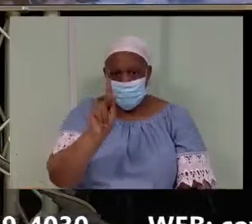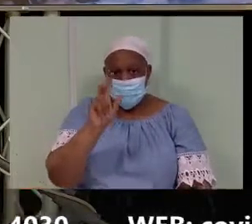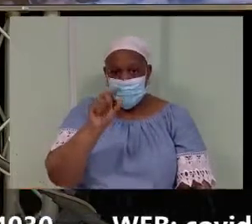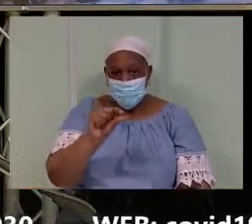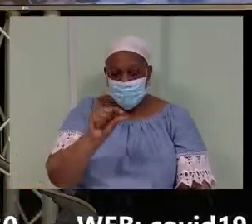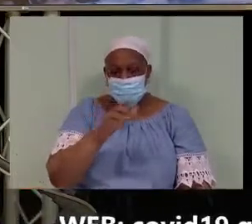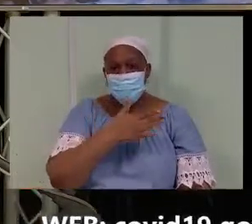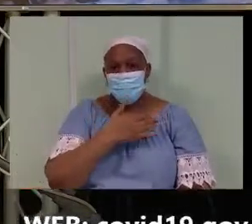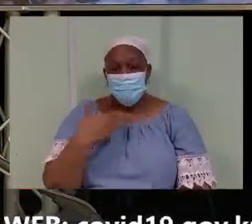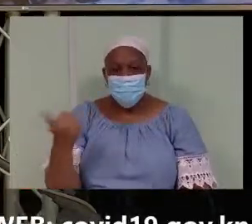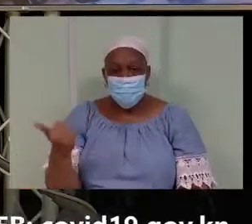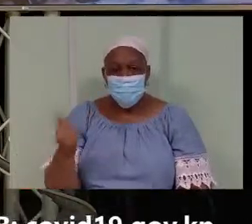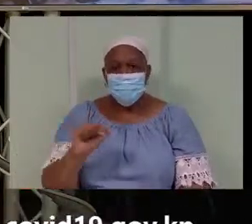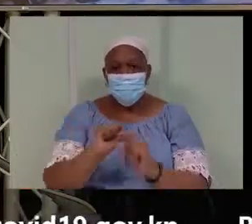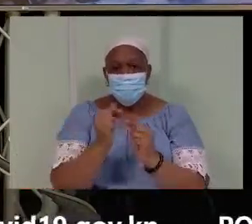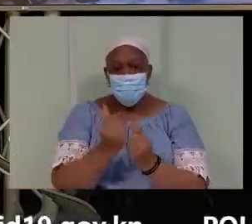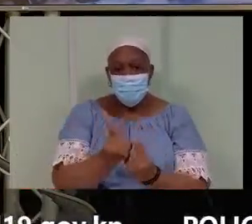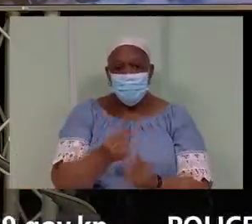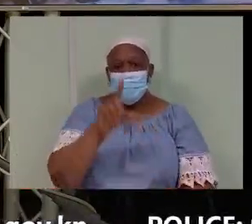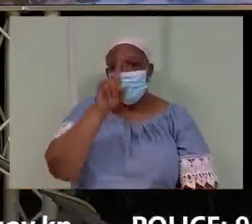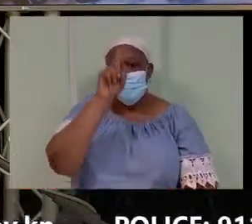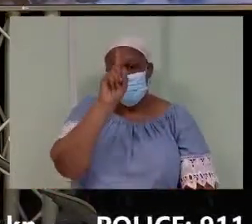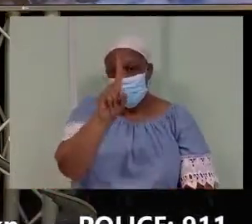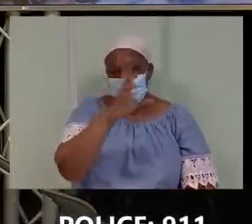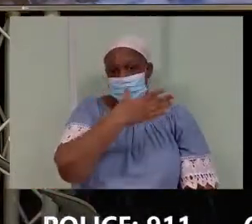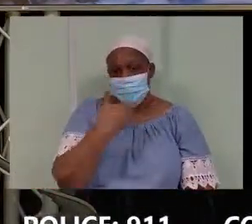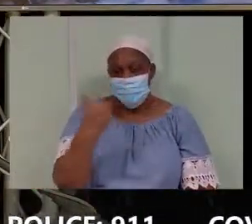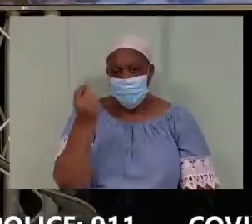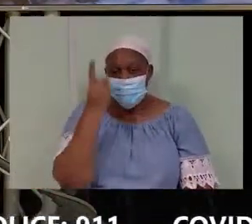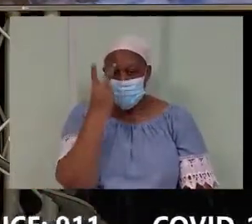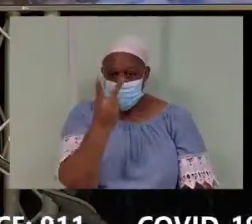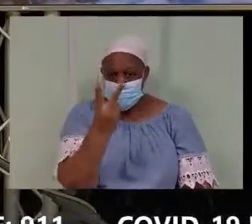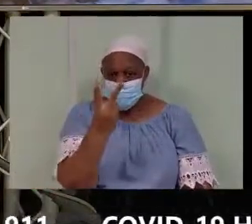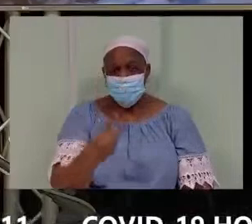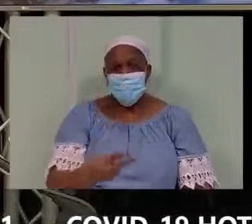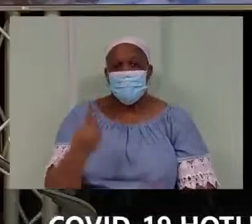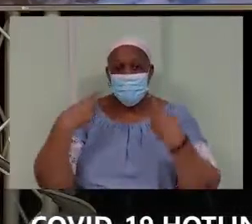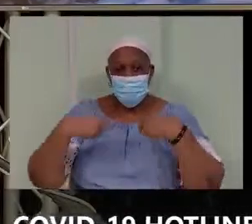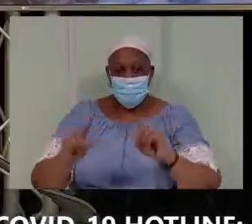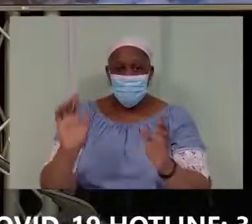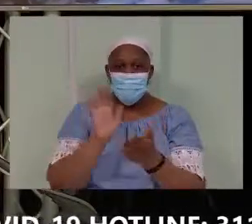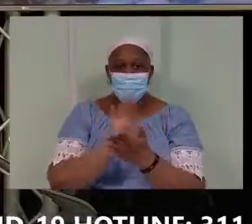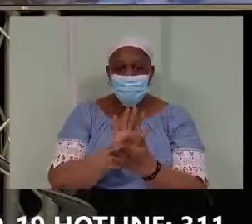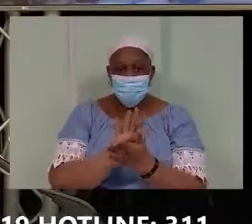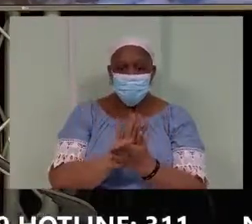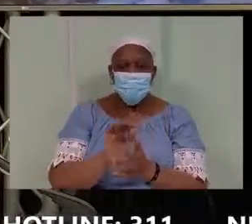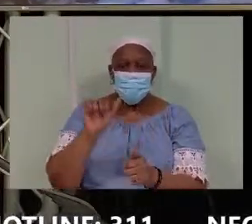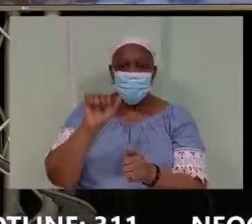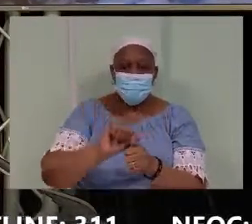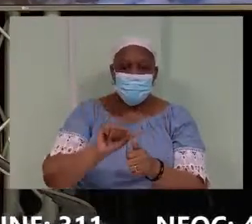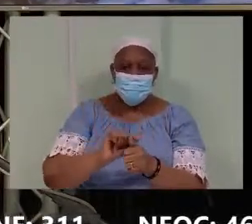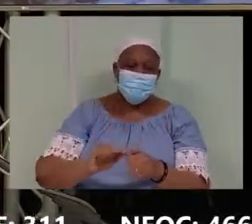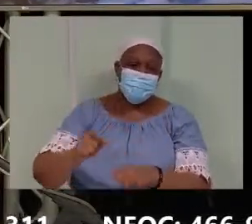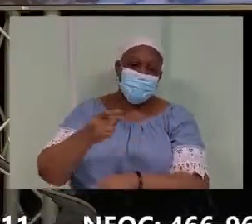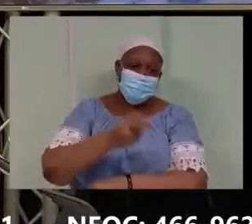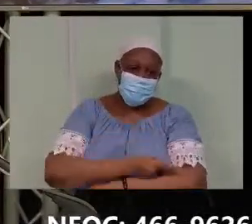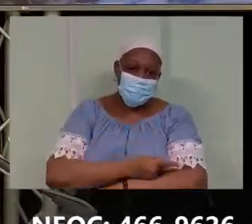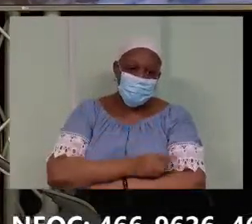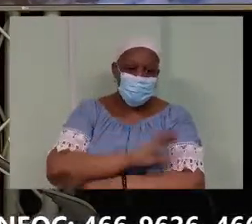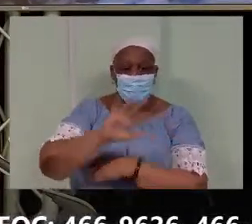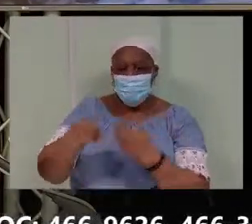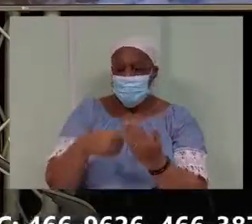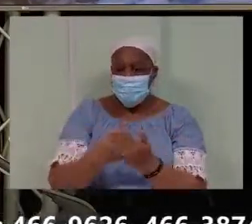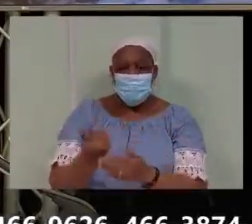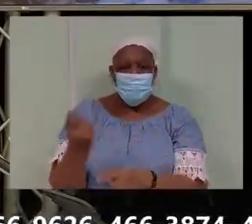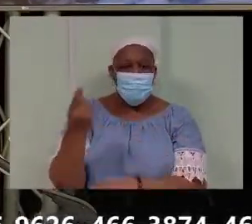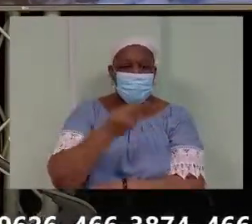Kindergarten, grade 1 and 2 students will attend school every day, all day, and